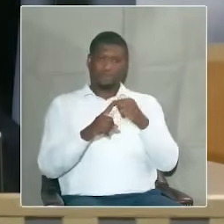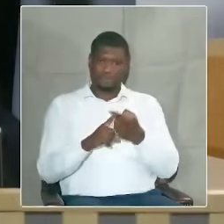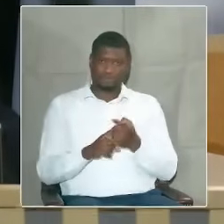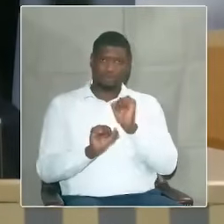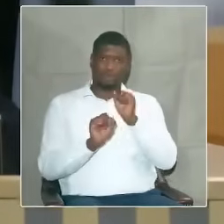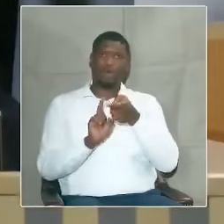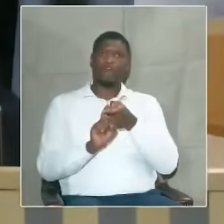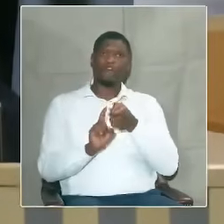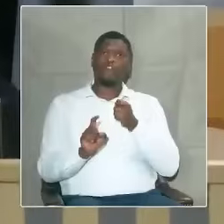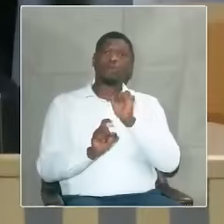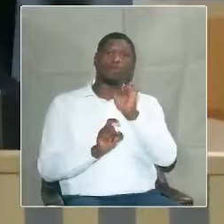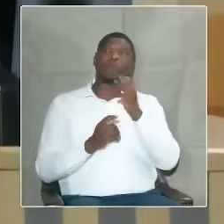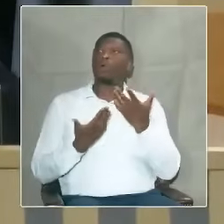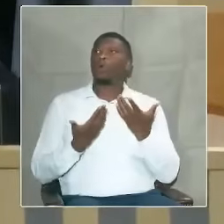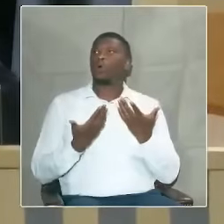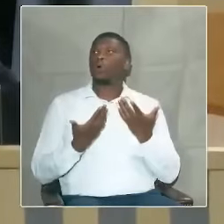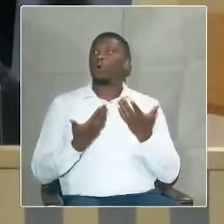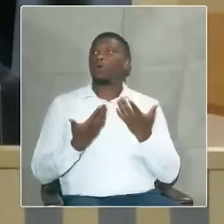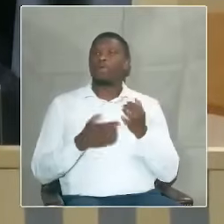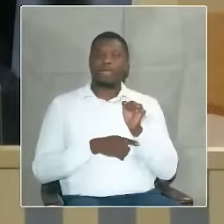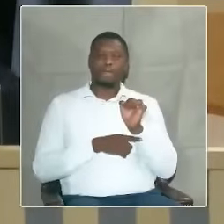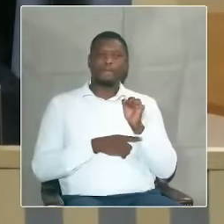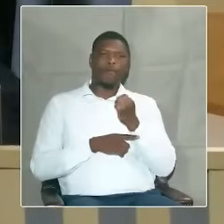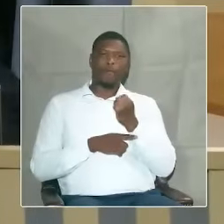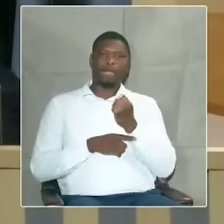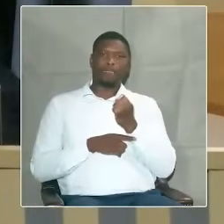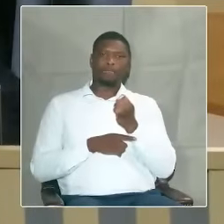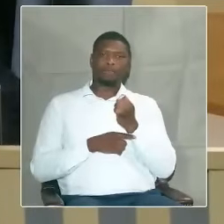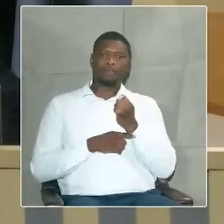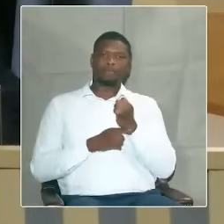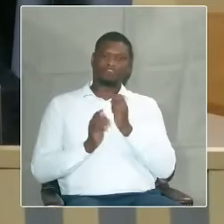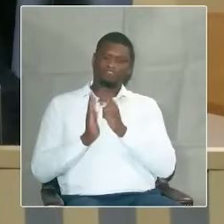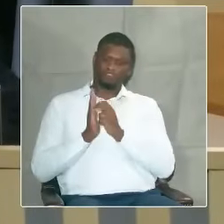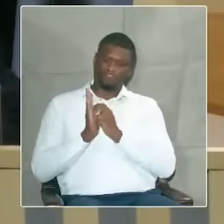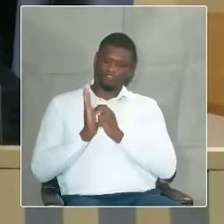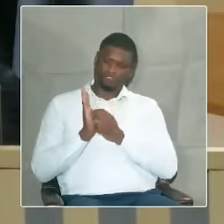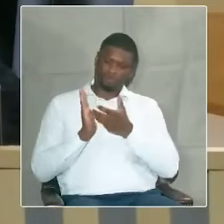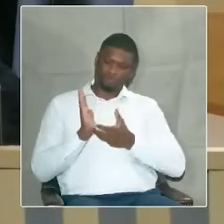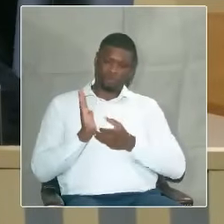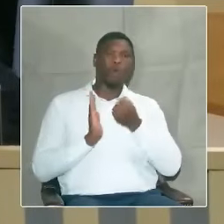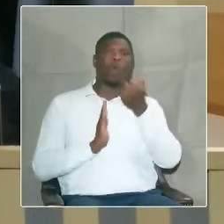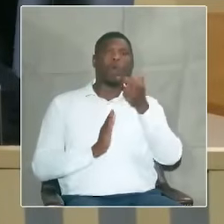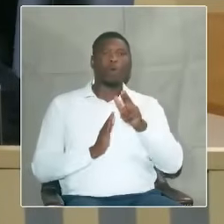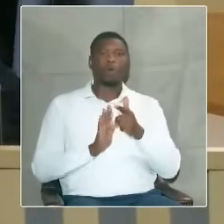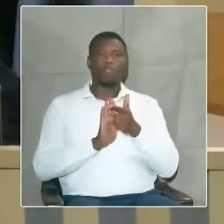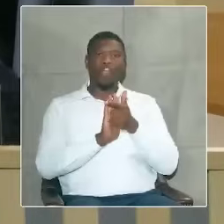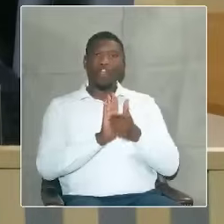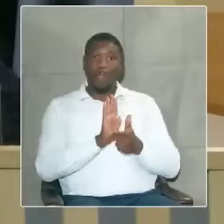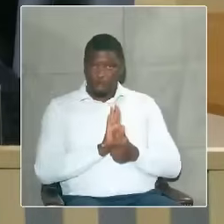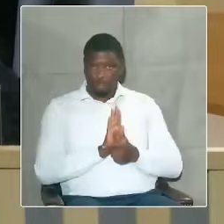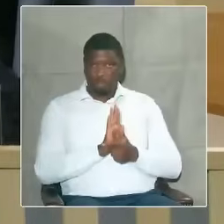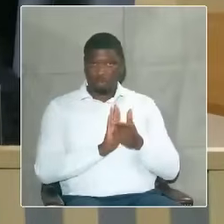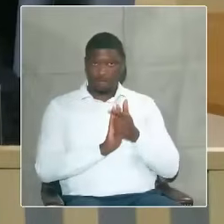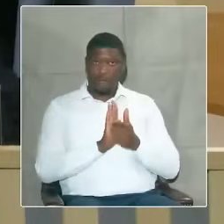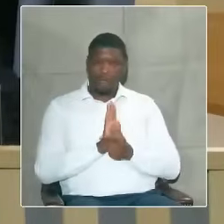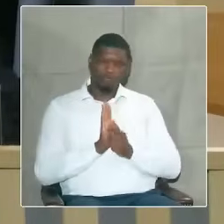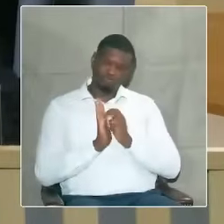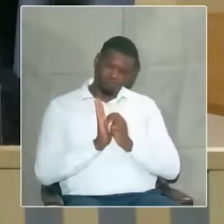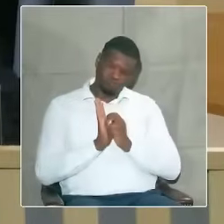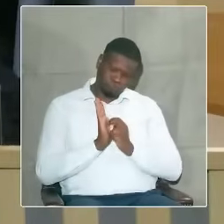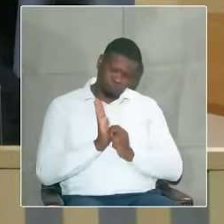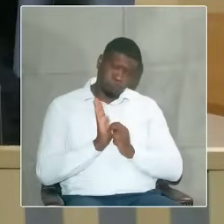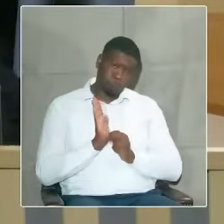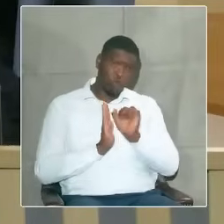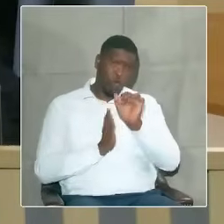your employment terms, whether the laws that govern your position